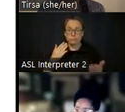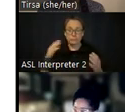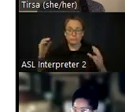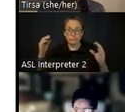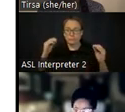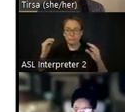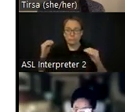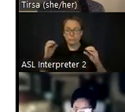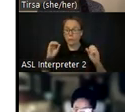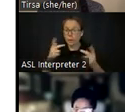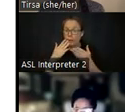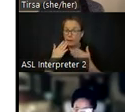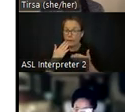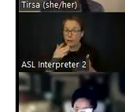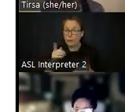Commissioner Sophia? Yeah, thank you,